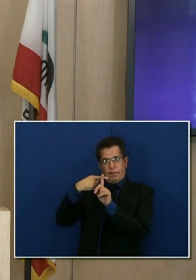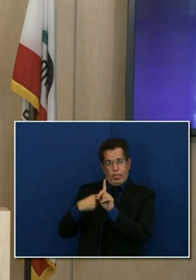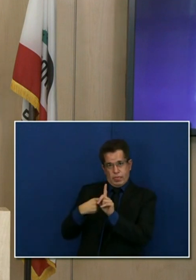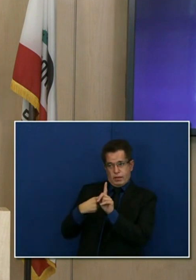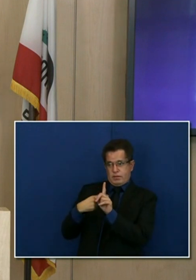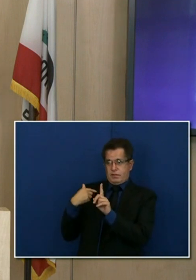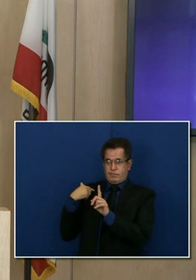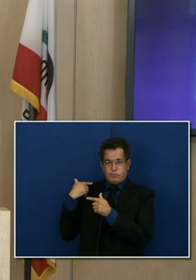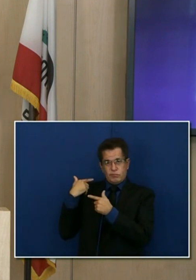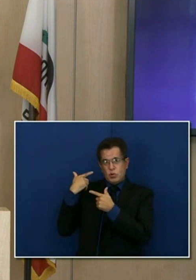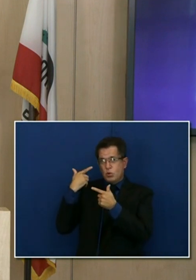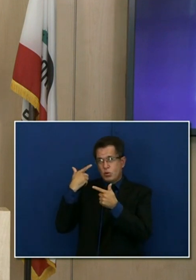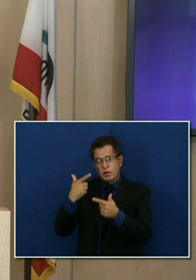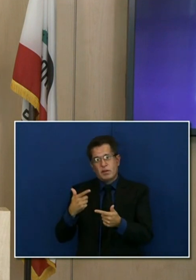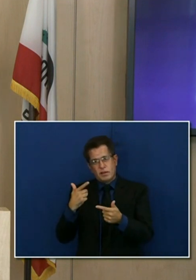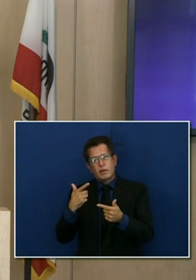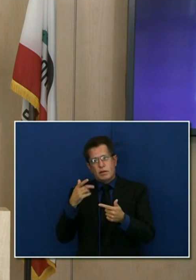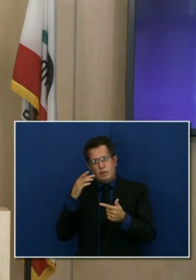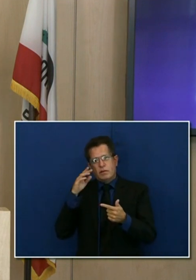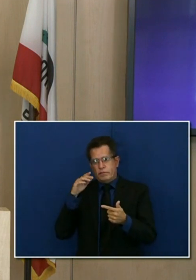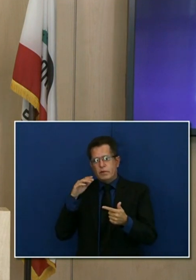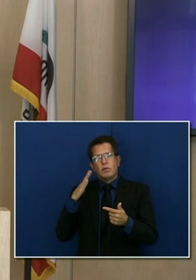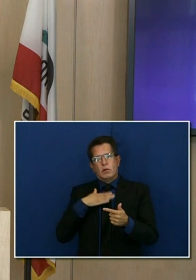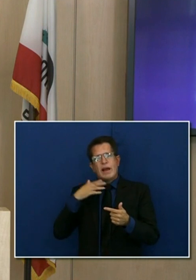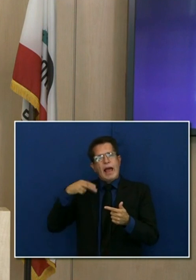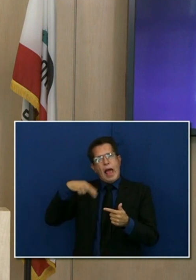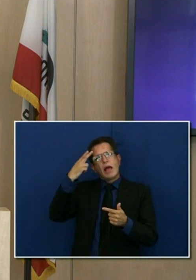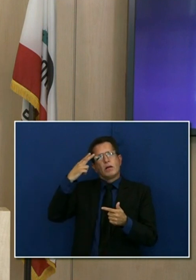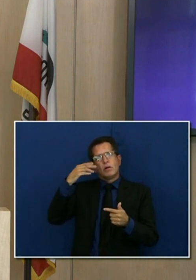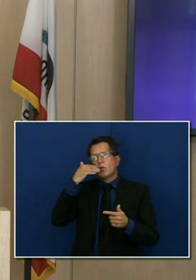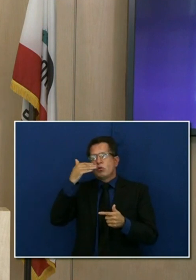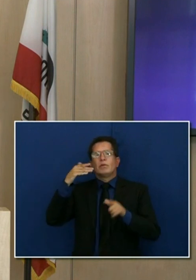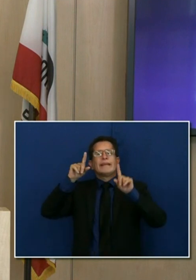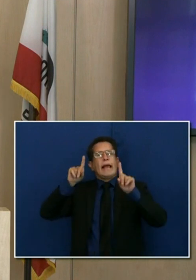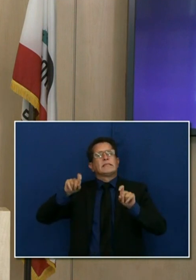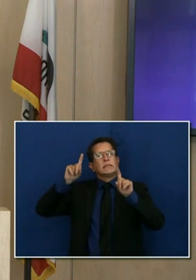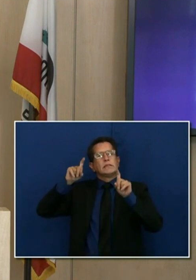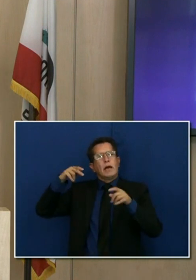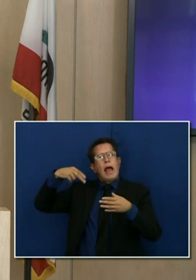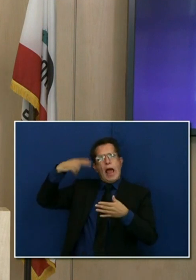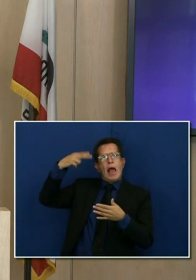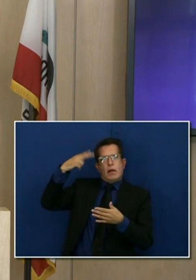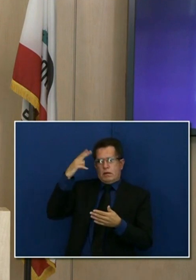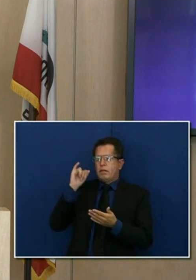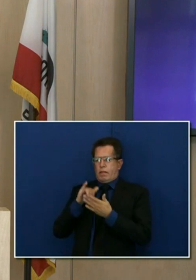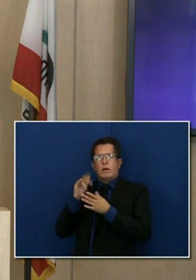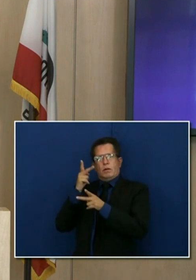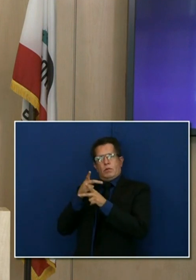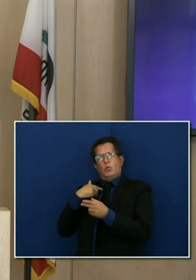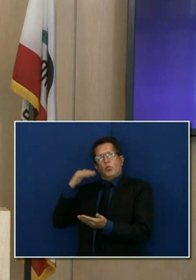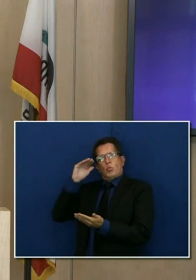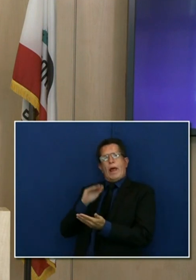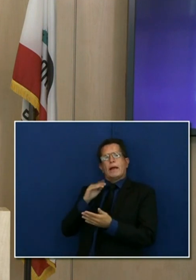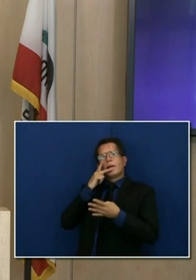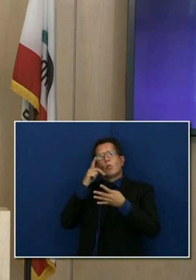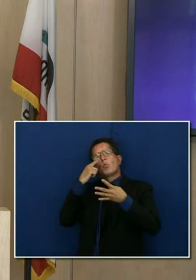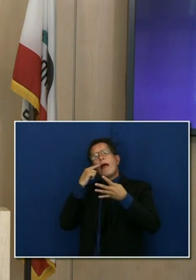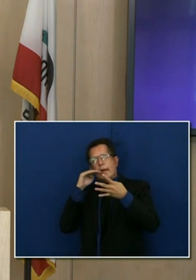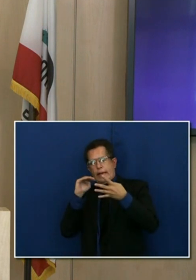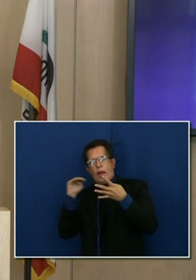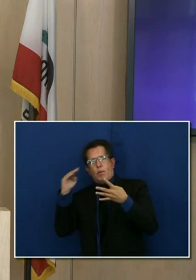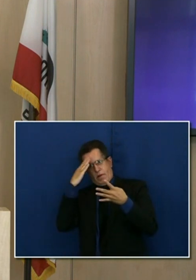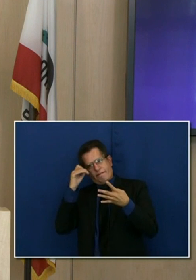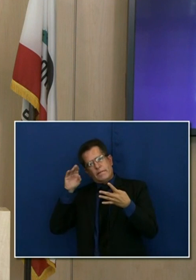half, our considerably higher than average testing has been able to provide an adjustment factor which has kept us in the red tier. But again, there